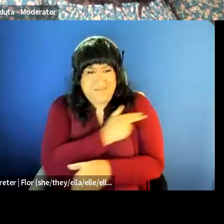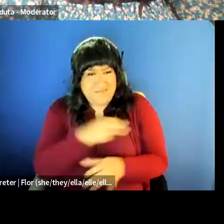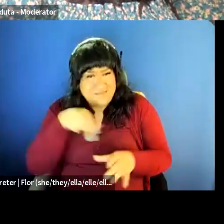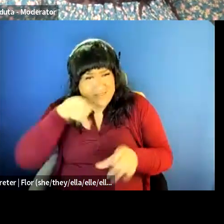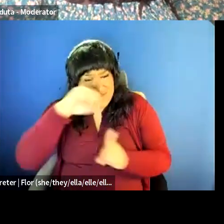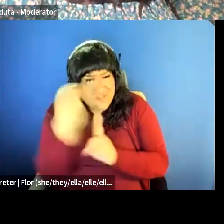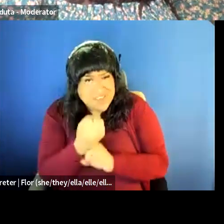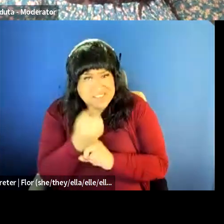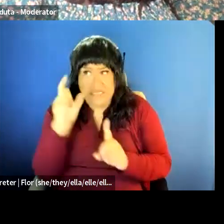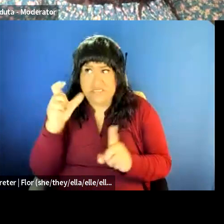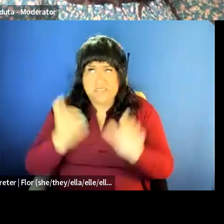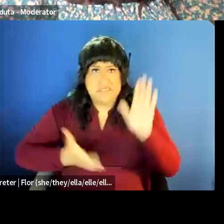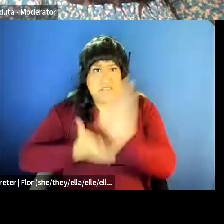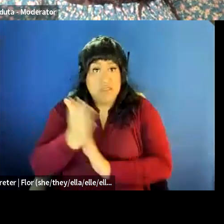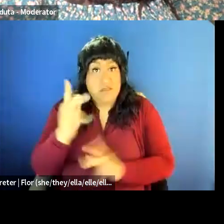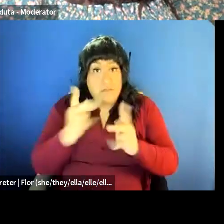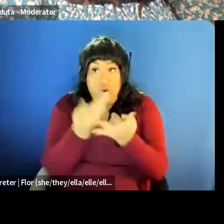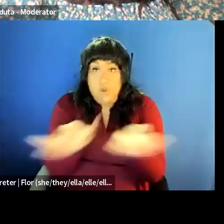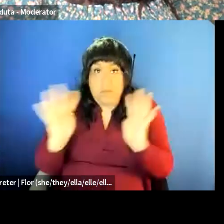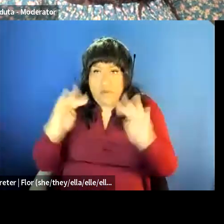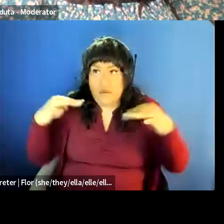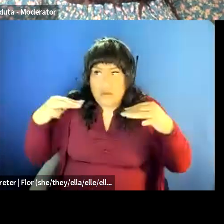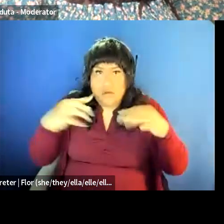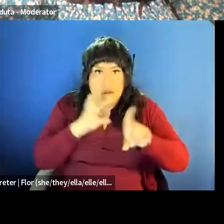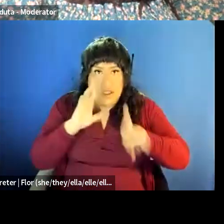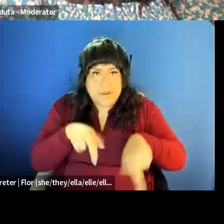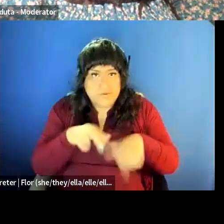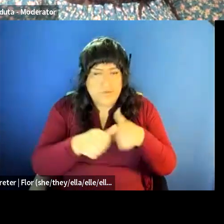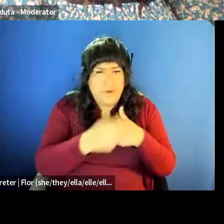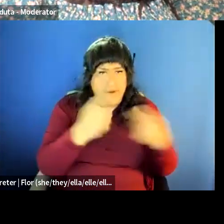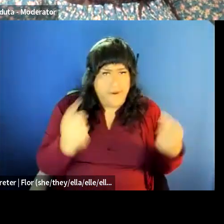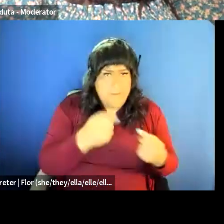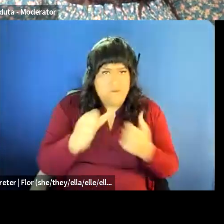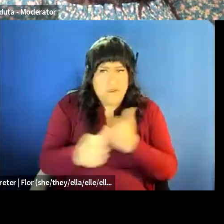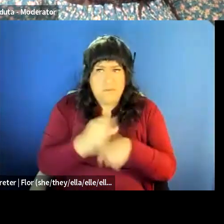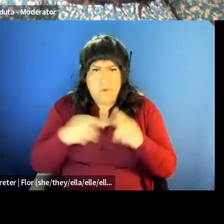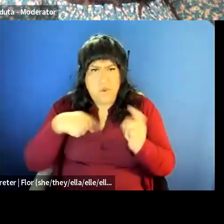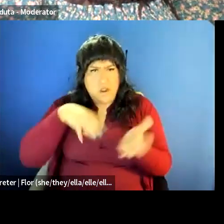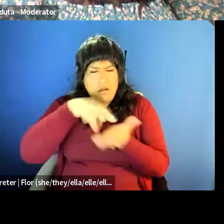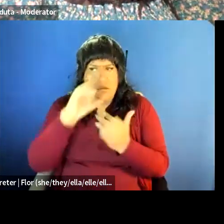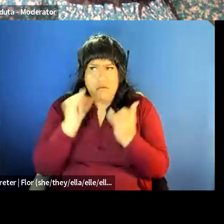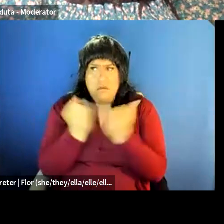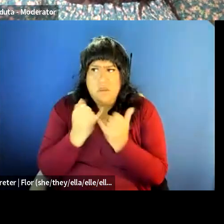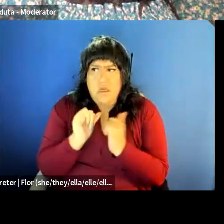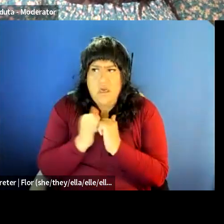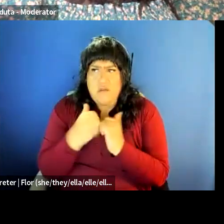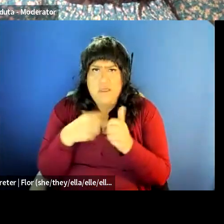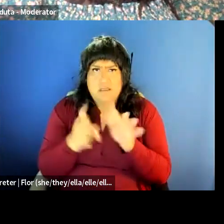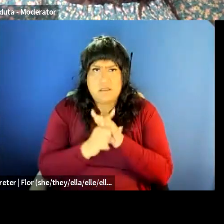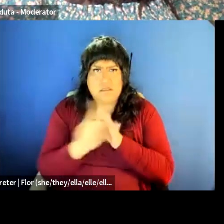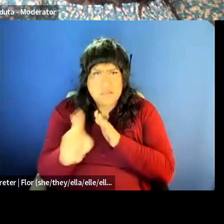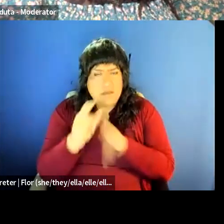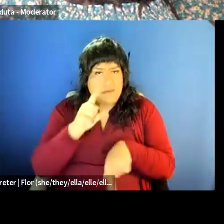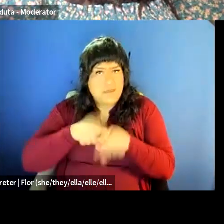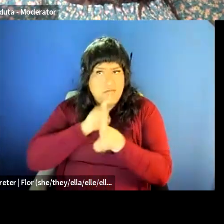people around me are reacting to the harm and violence, but what I am learning is, how do I get out of here? I can't actually react to the harm